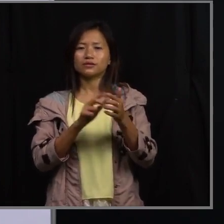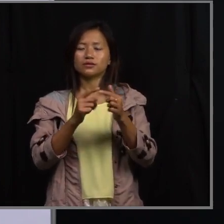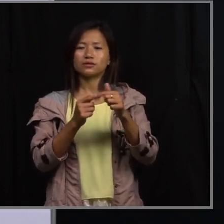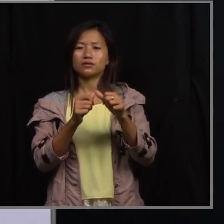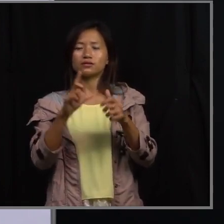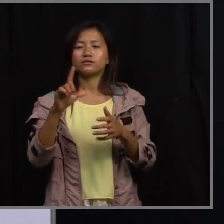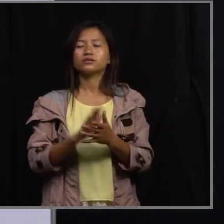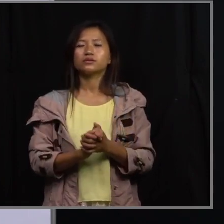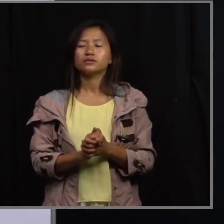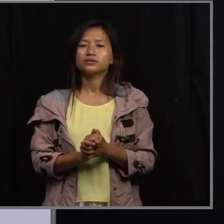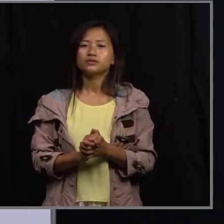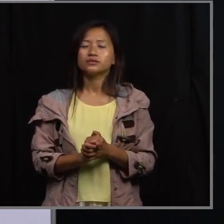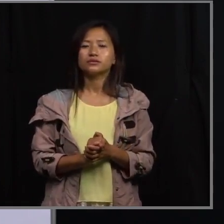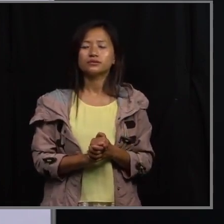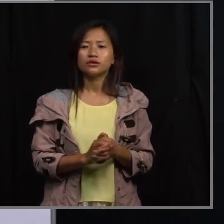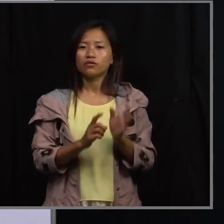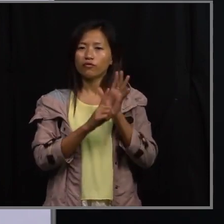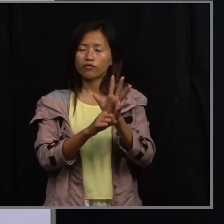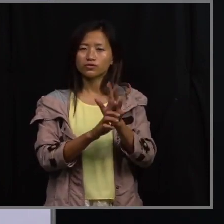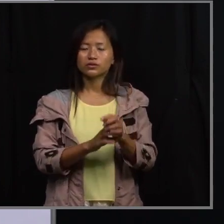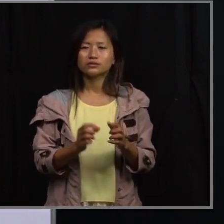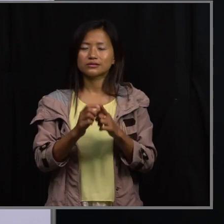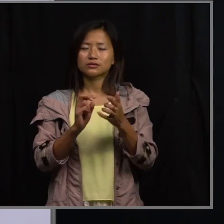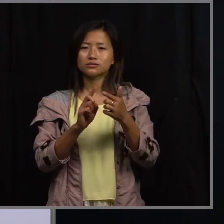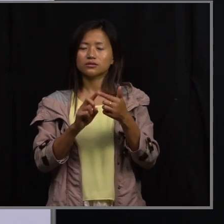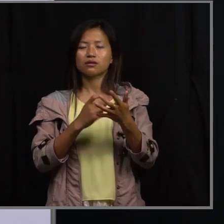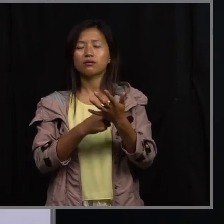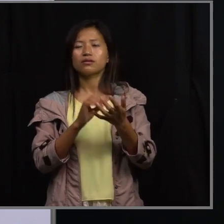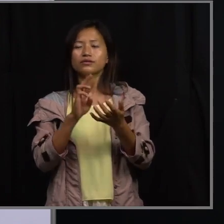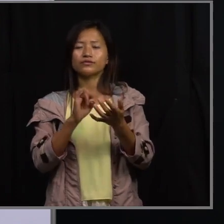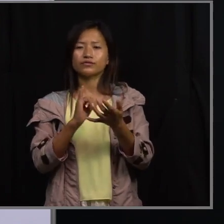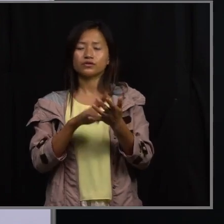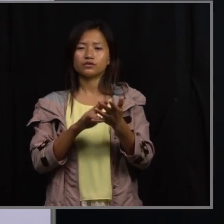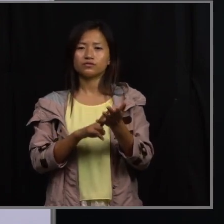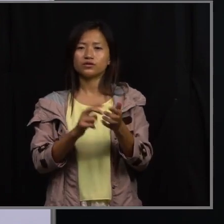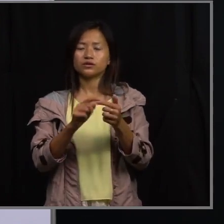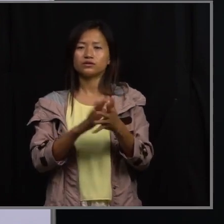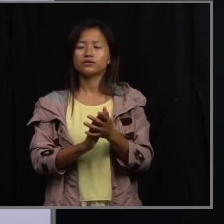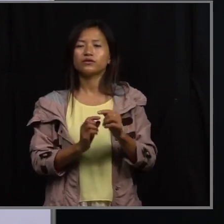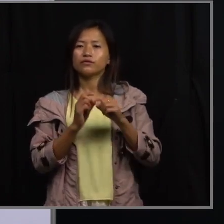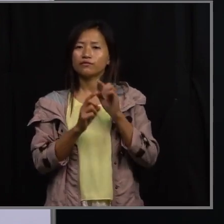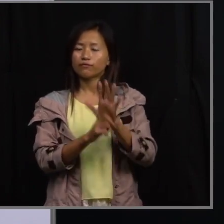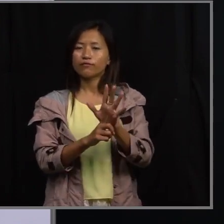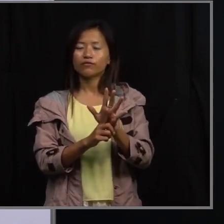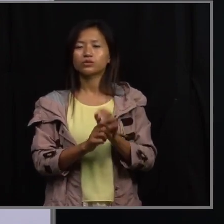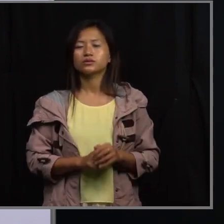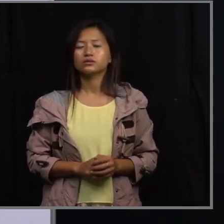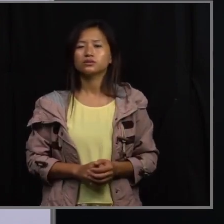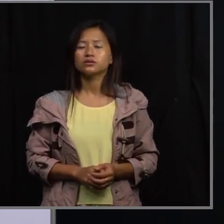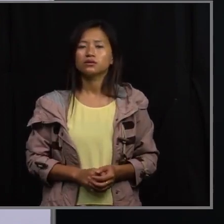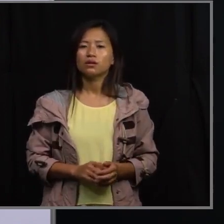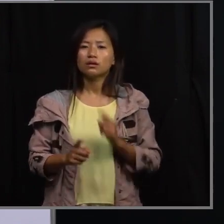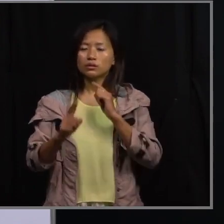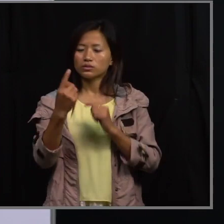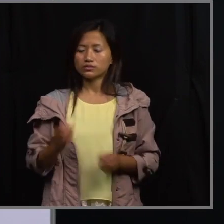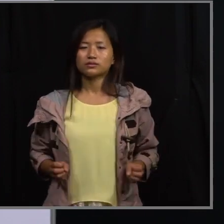Derived, okay? So one is what? Derived force. Okay, first, let us discuss what is fundamental force, because once we have started our